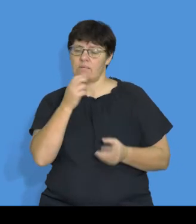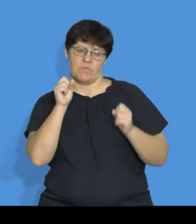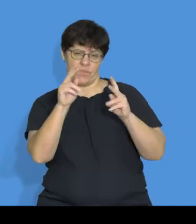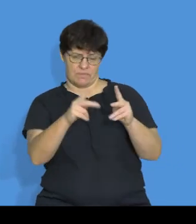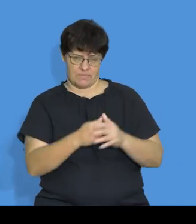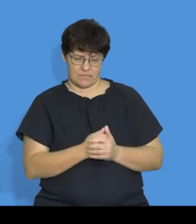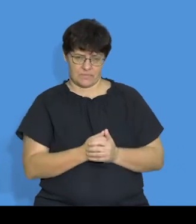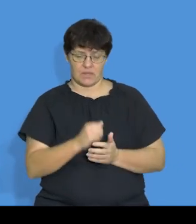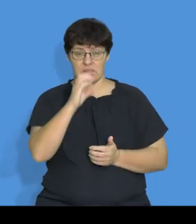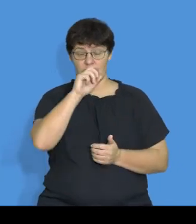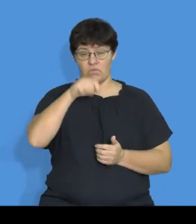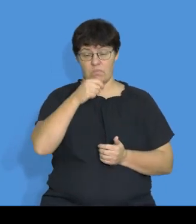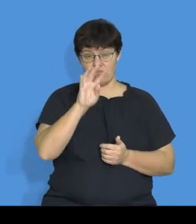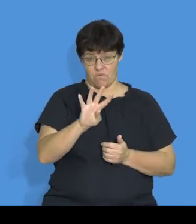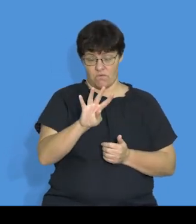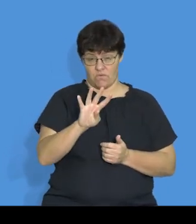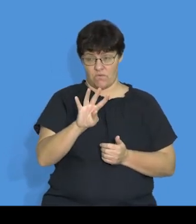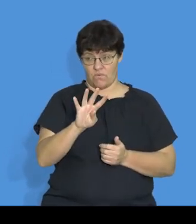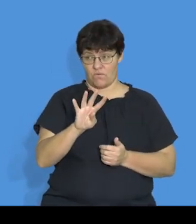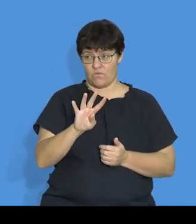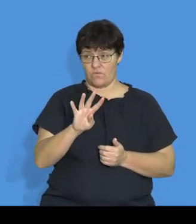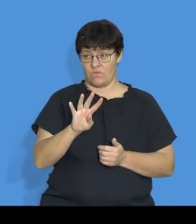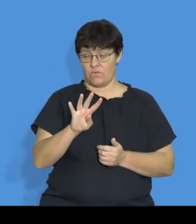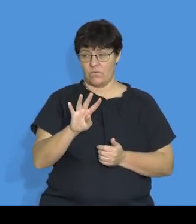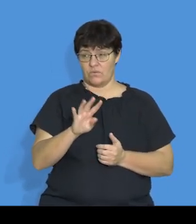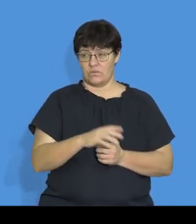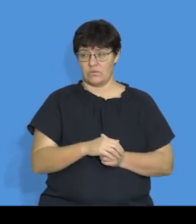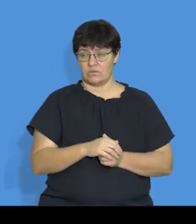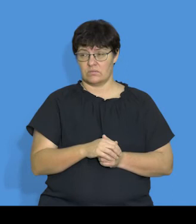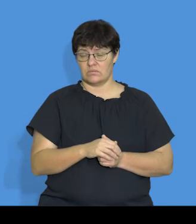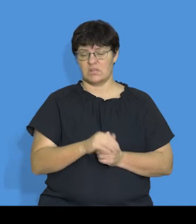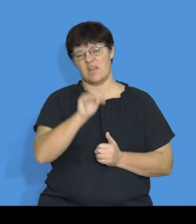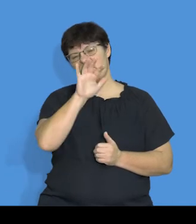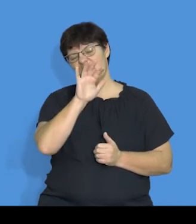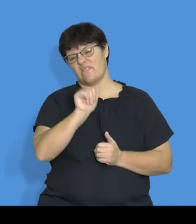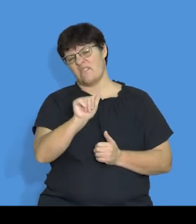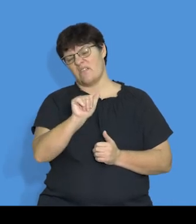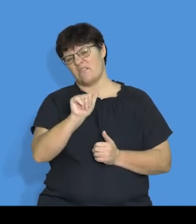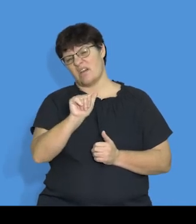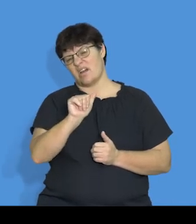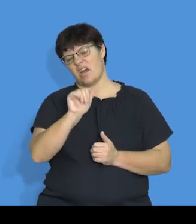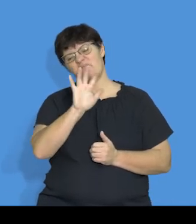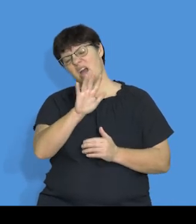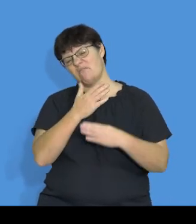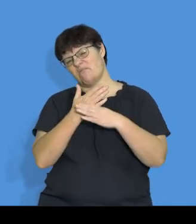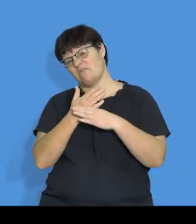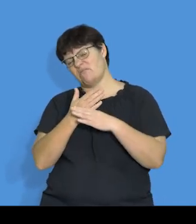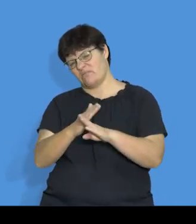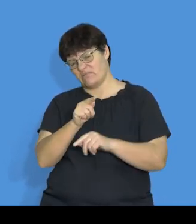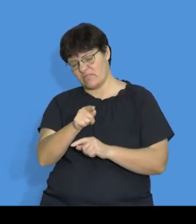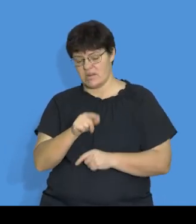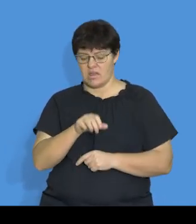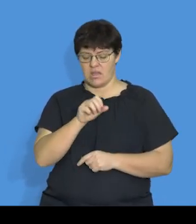if 0.4 goes through, let's call this the 5 ohm, let's call it R2, and let's call this